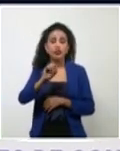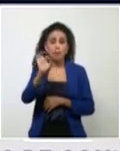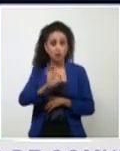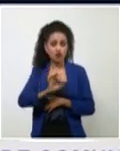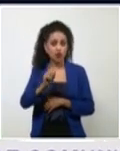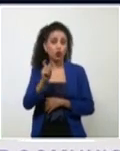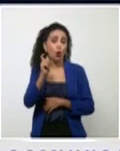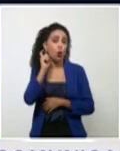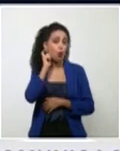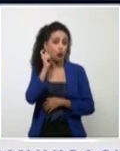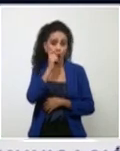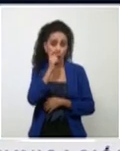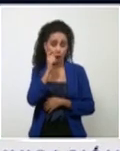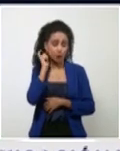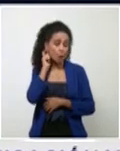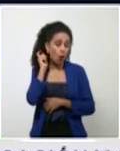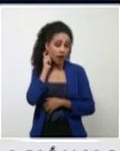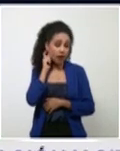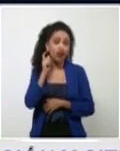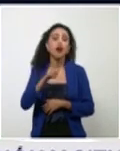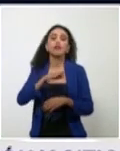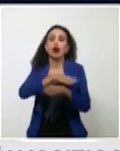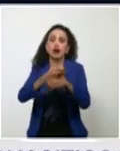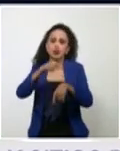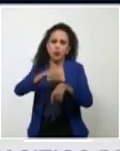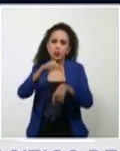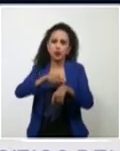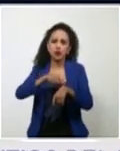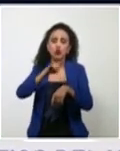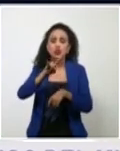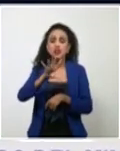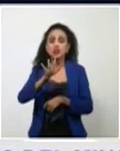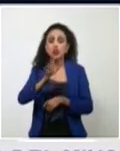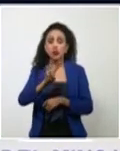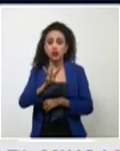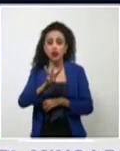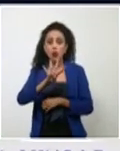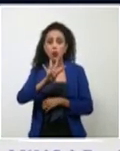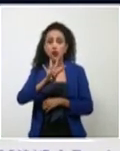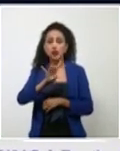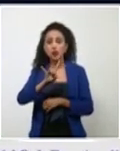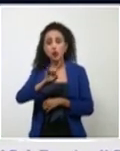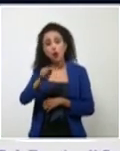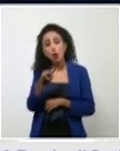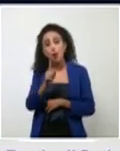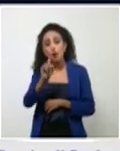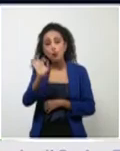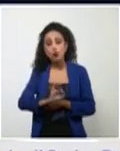that is 80%, are female, and 953 have accumulated,